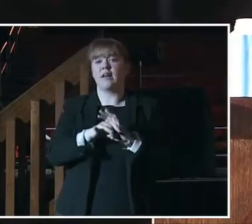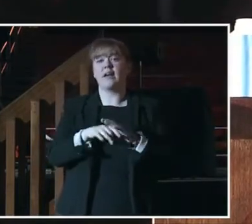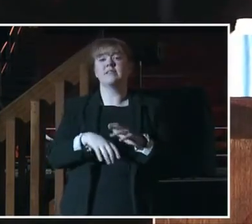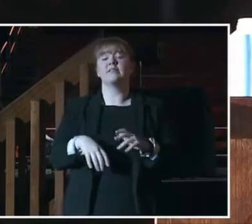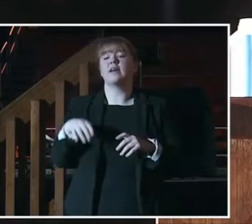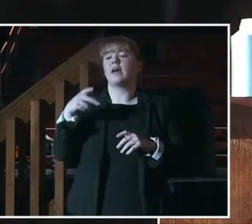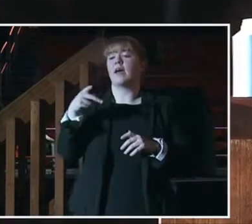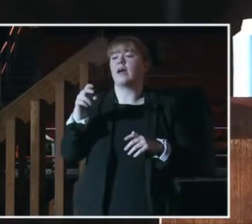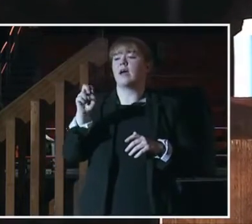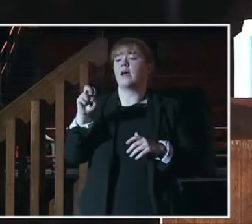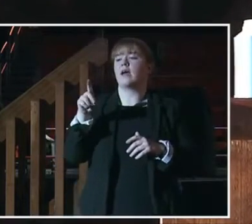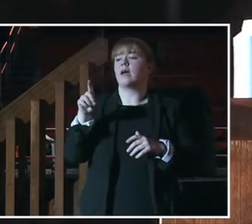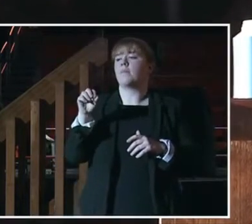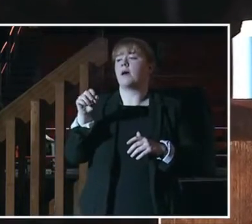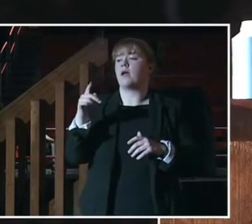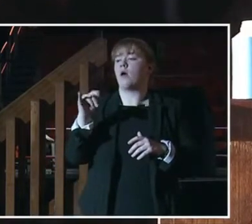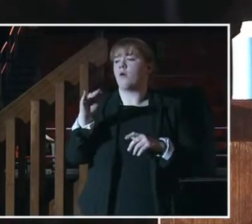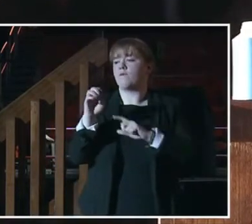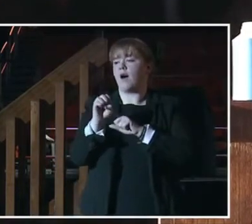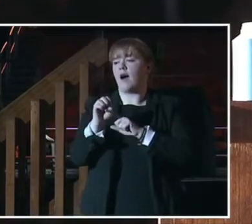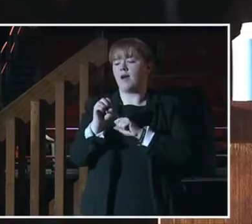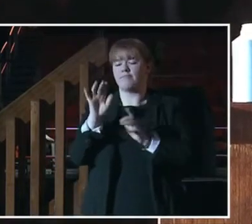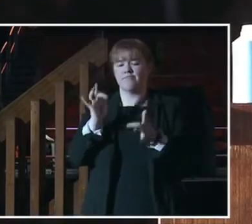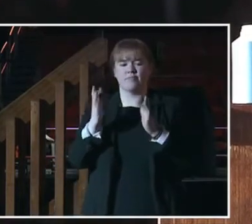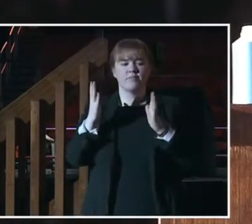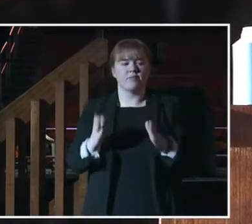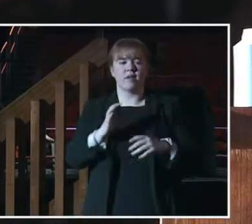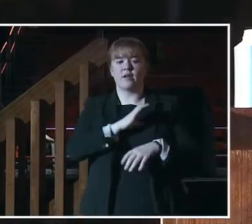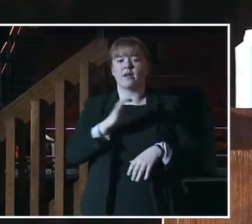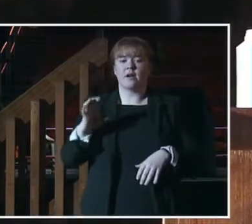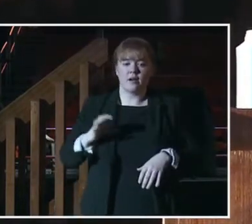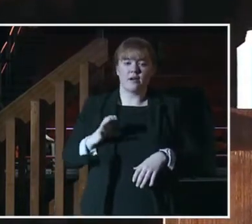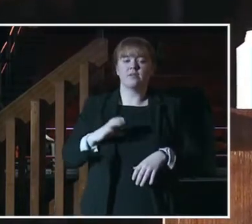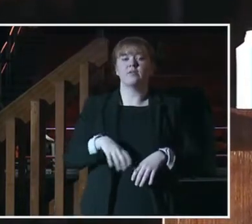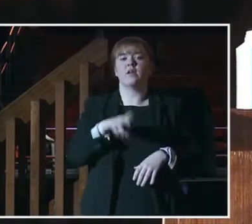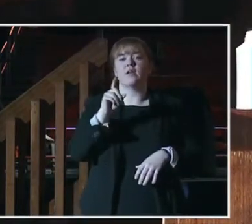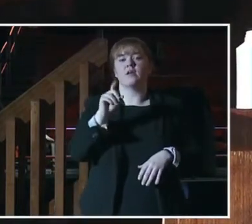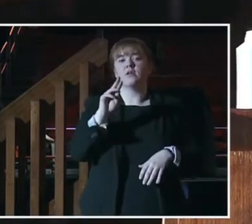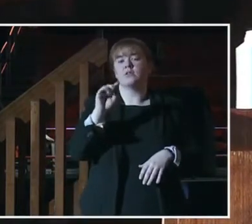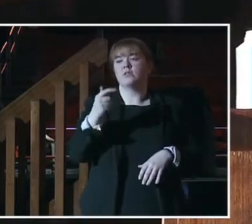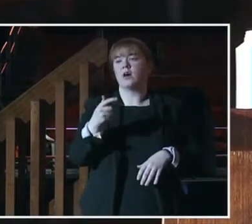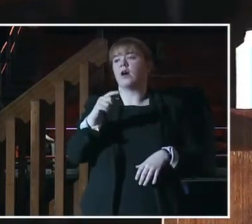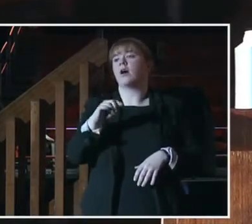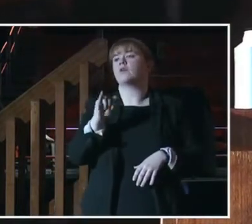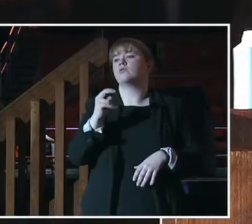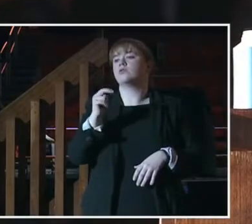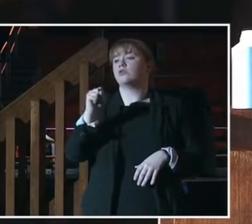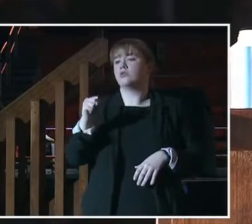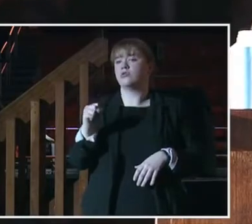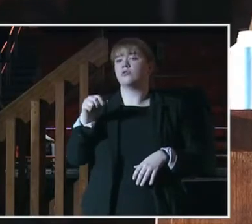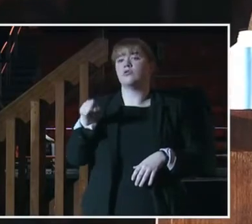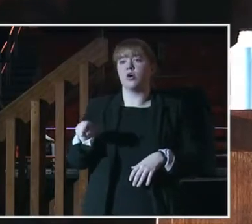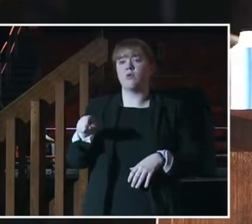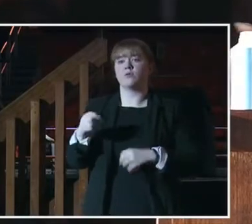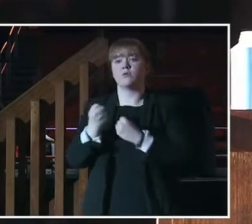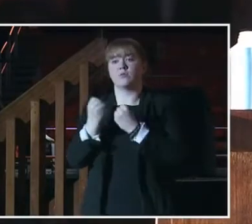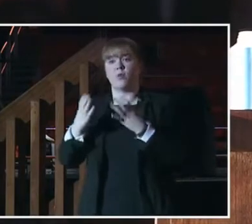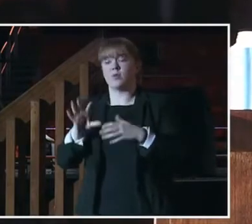Congress who complained on Twitter that Doug Jones supporters are registered felons.